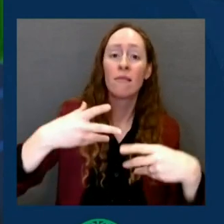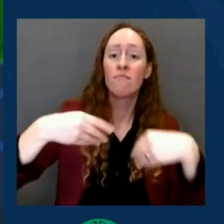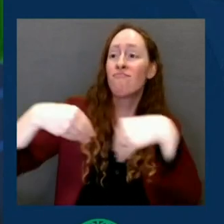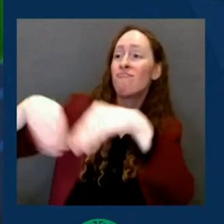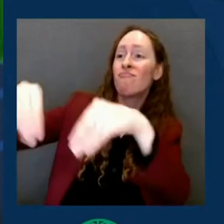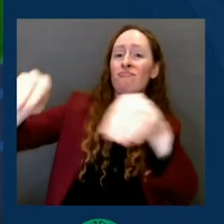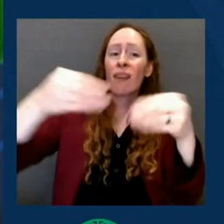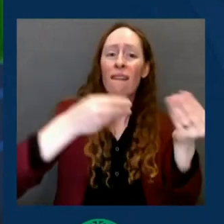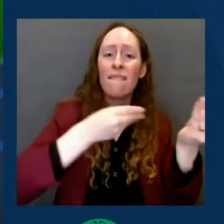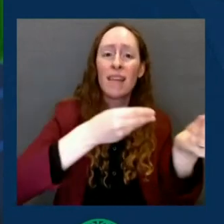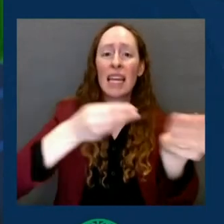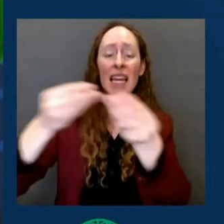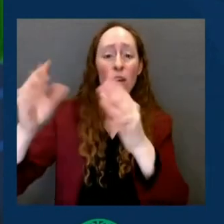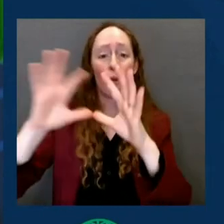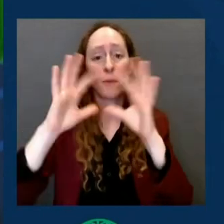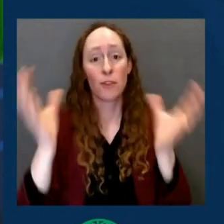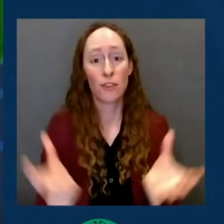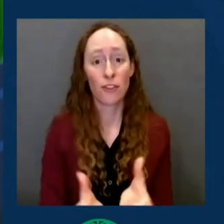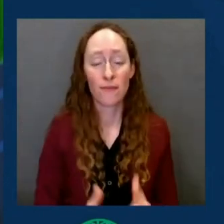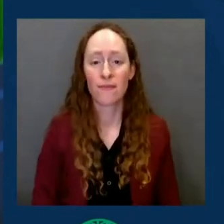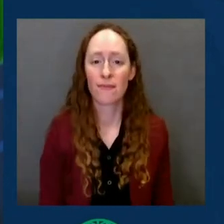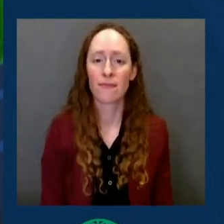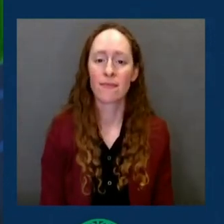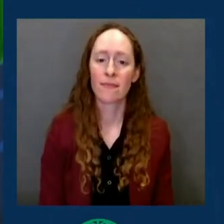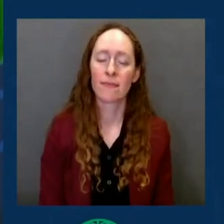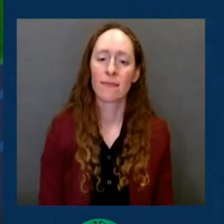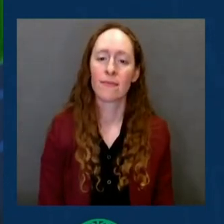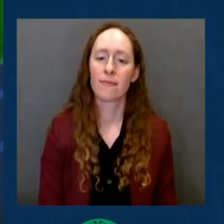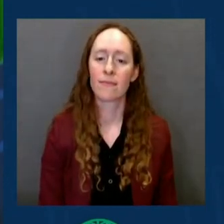Africa. Sixth priority,